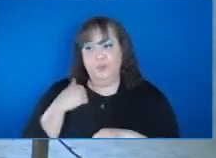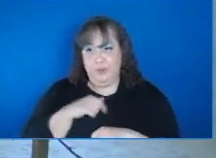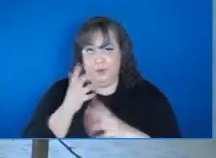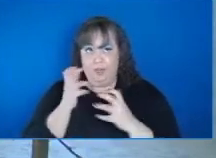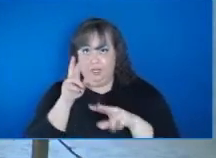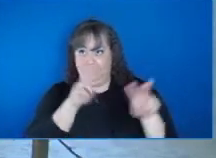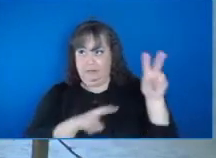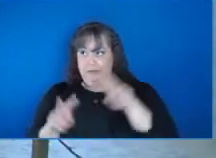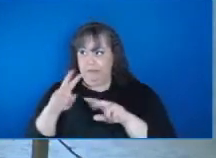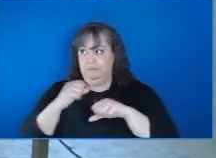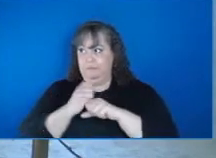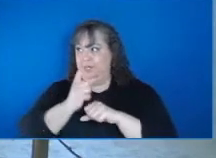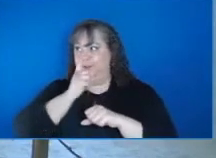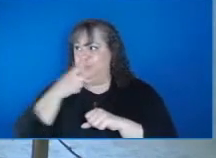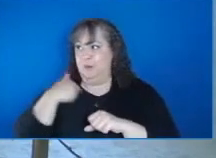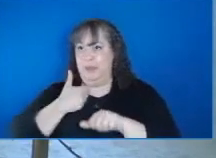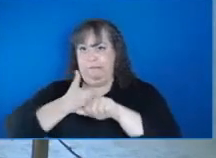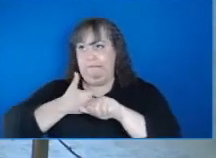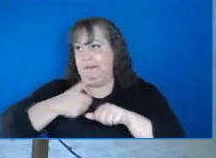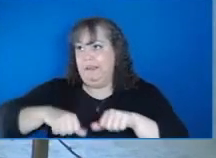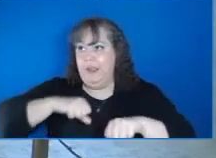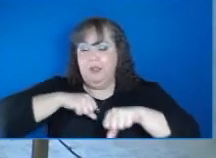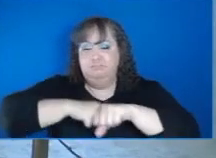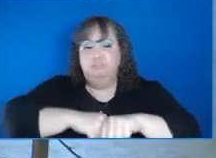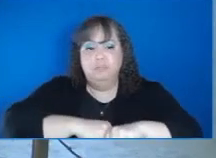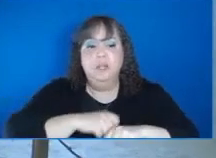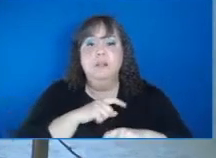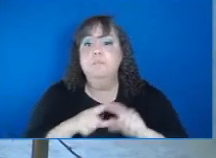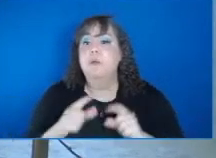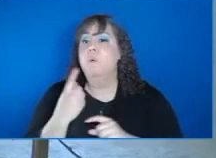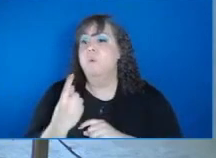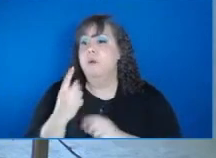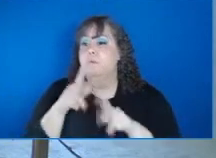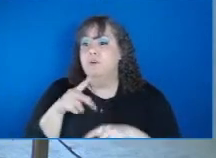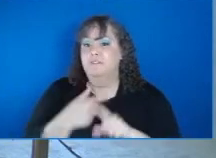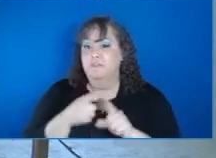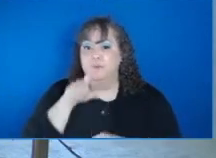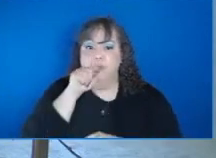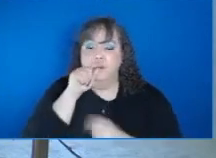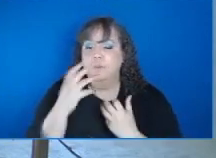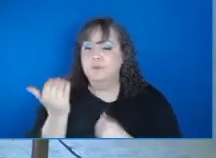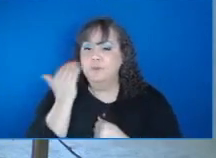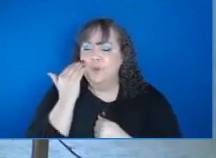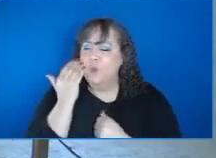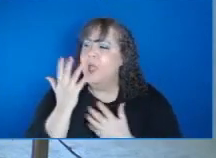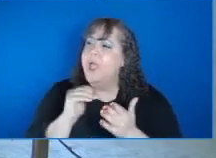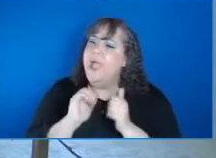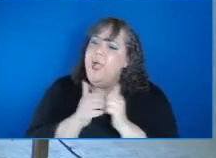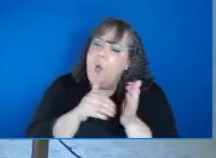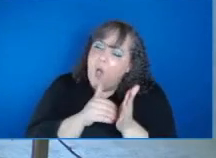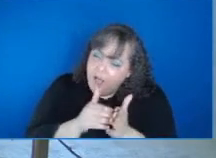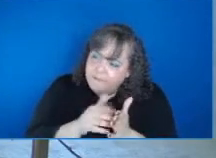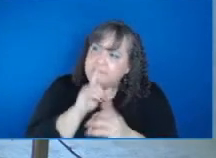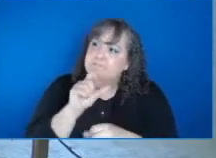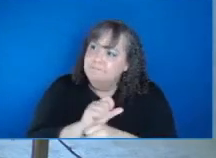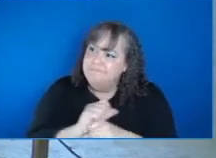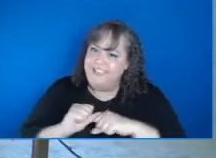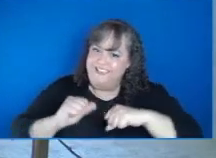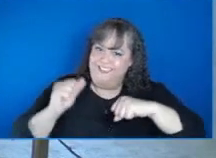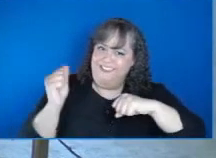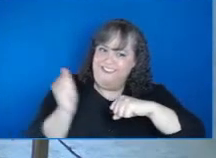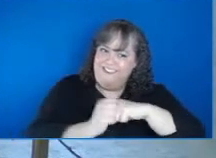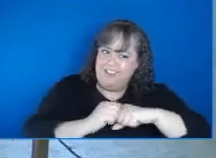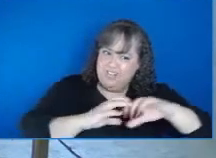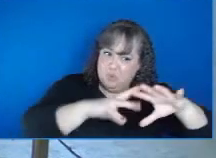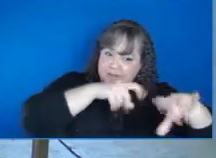with Earth. Origami Masters on Twitter wants to know, how often are there asteroid impacts with other planets in our